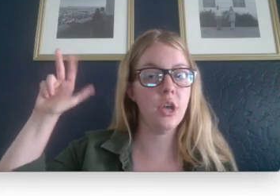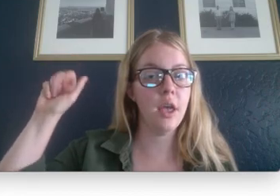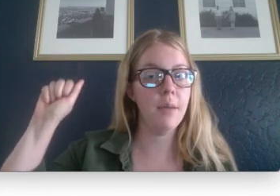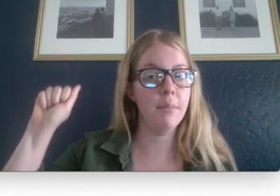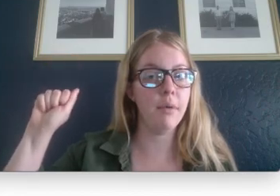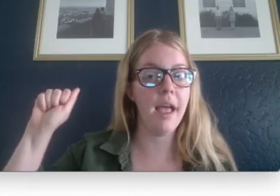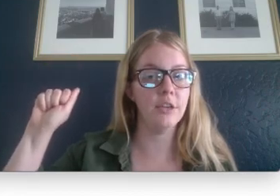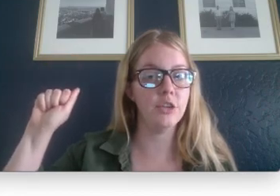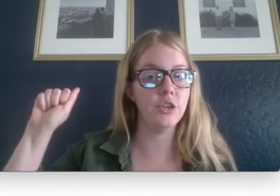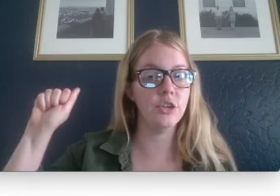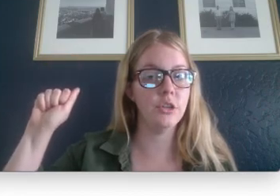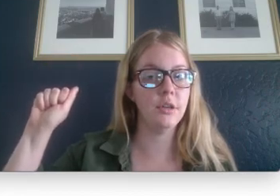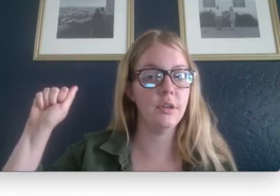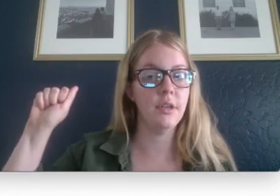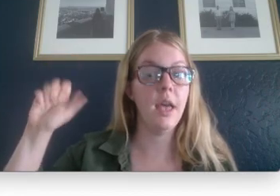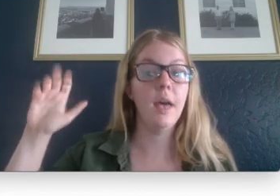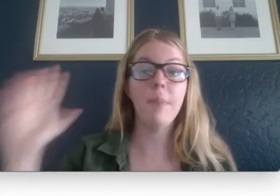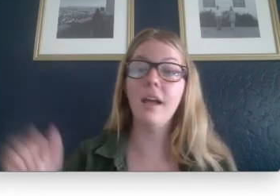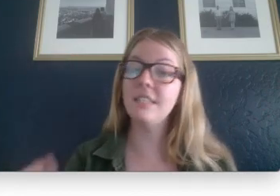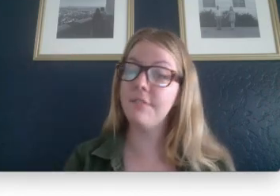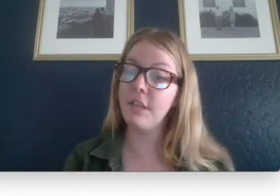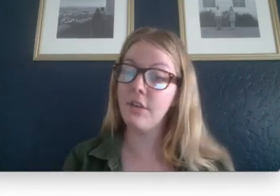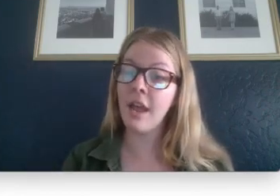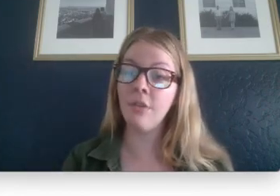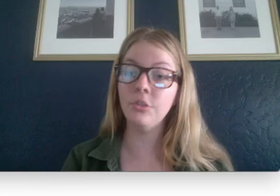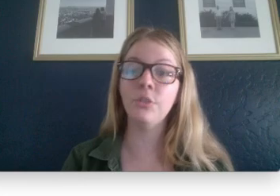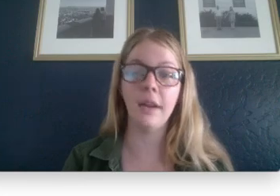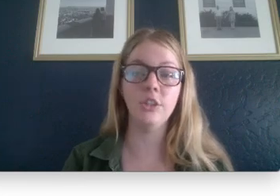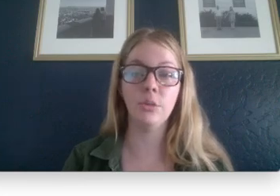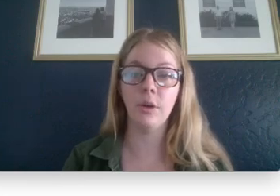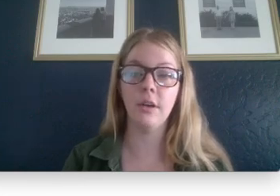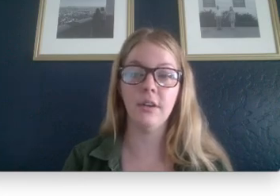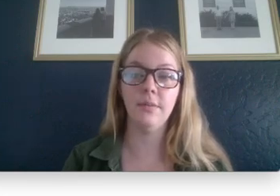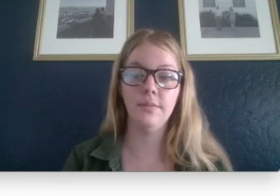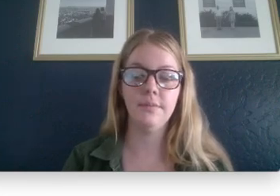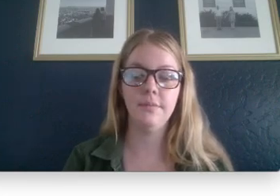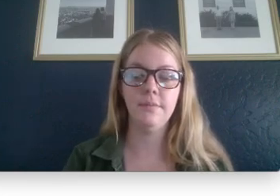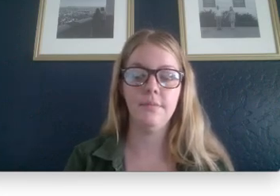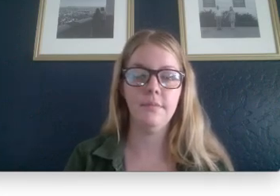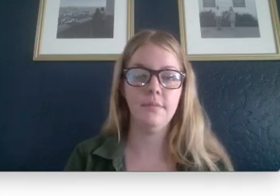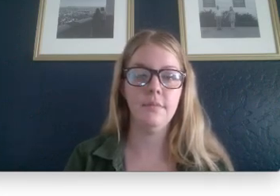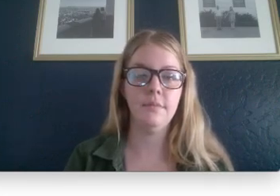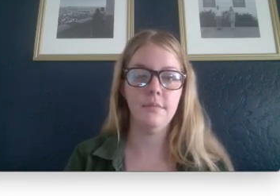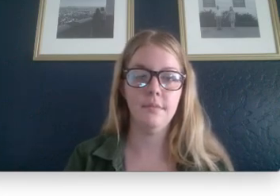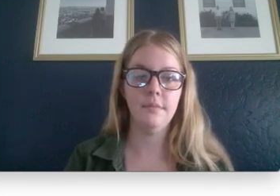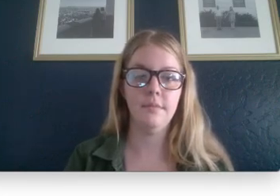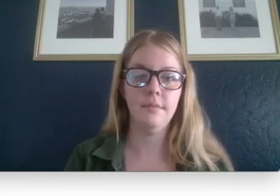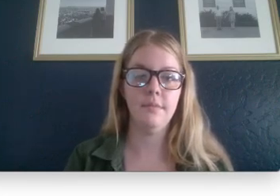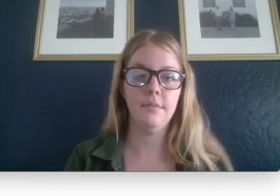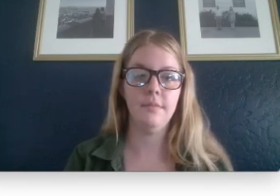Sh. Brush. Pause the video now to write your word.